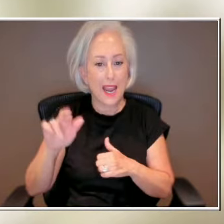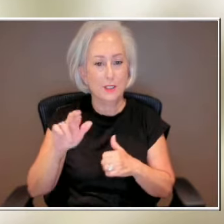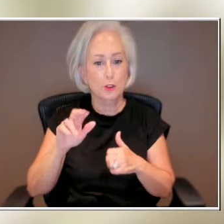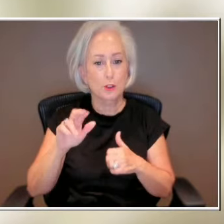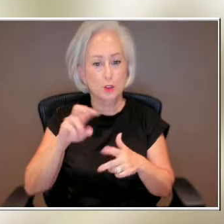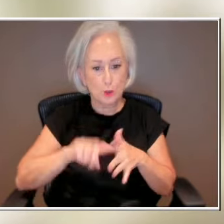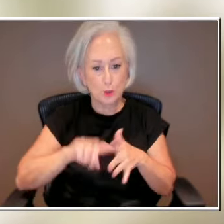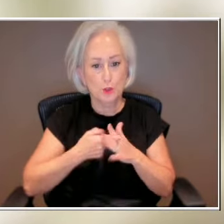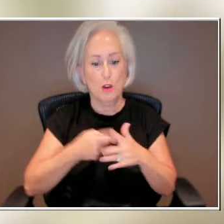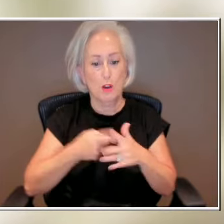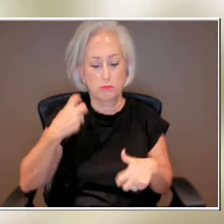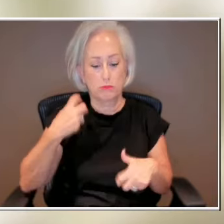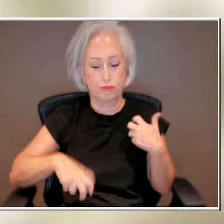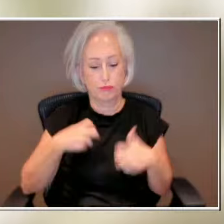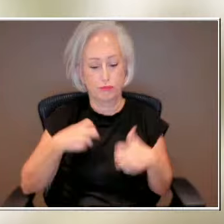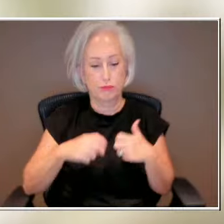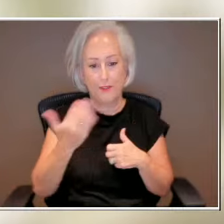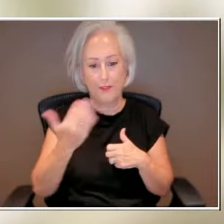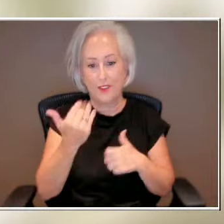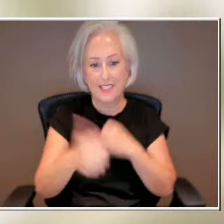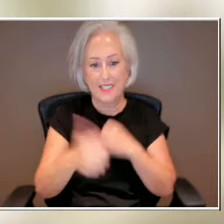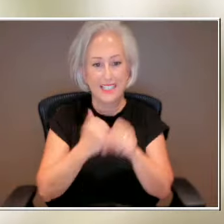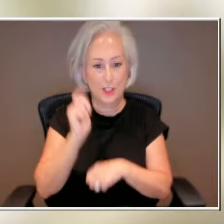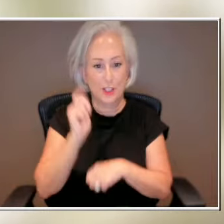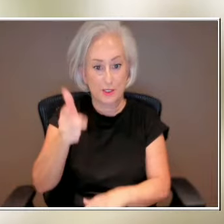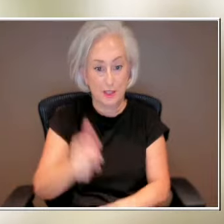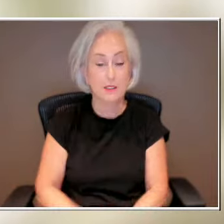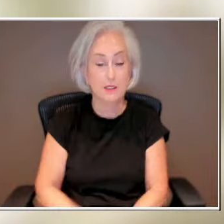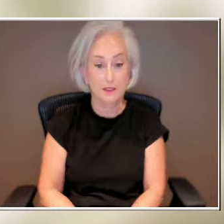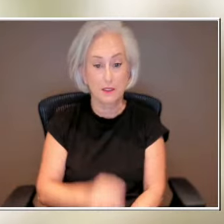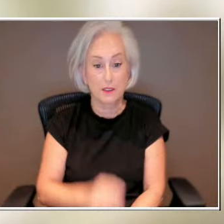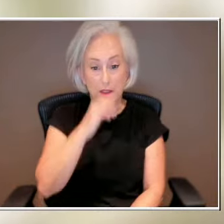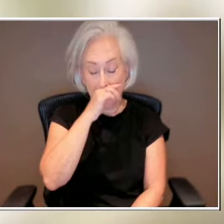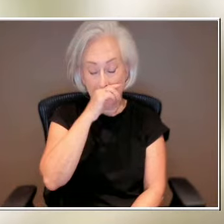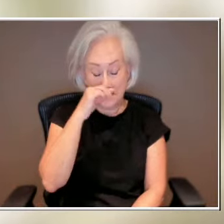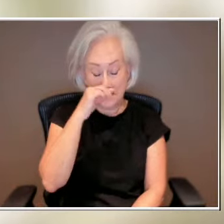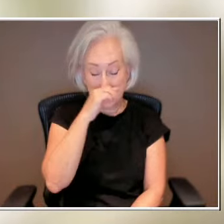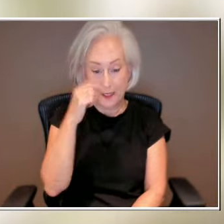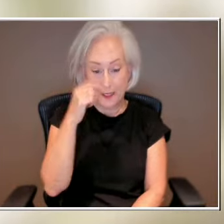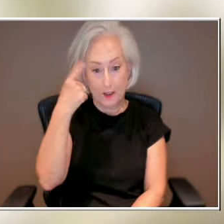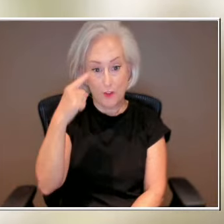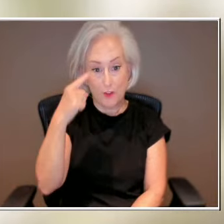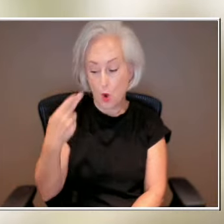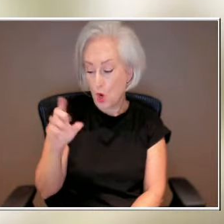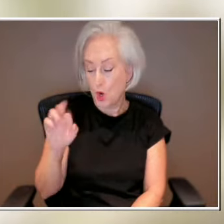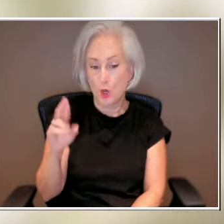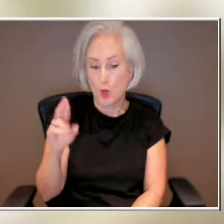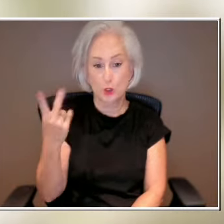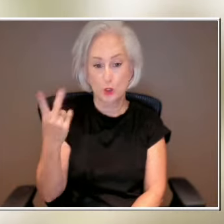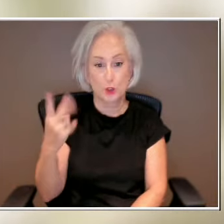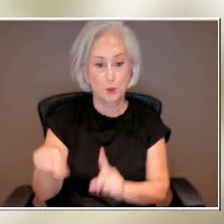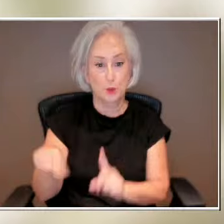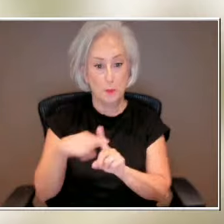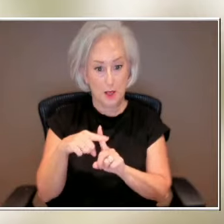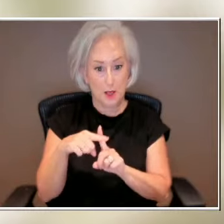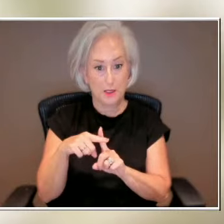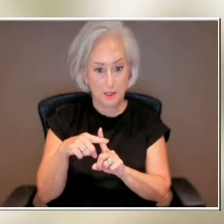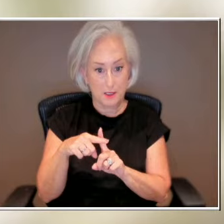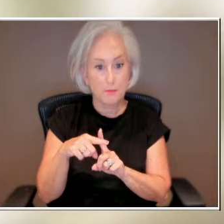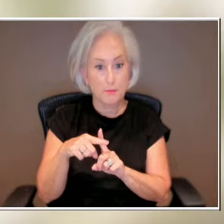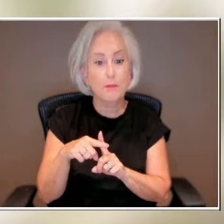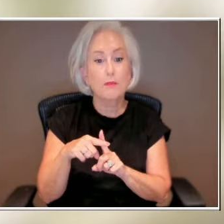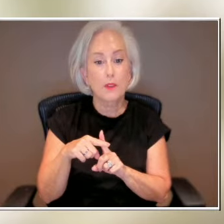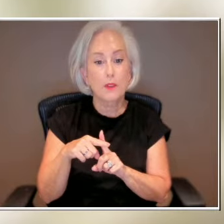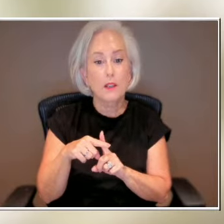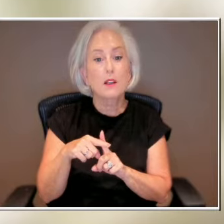So for hormone-positive breast cancer, which is what Bret had, the highest risk for metastasis is within the